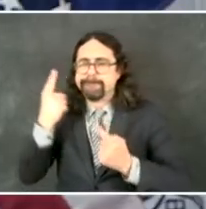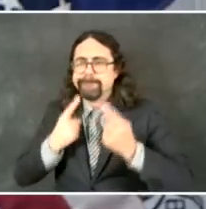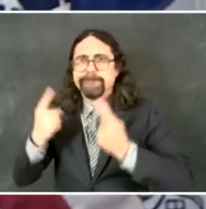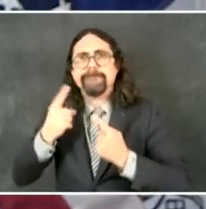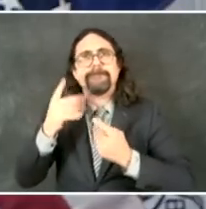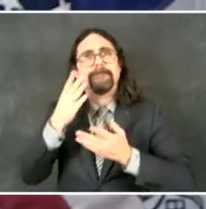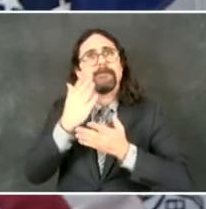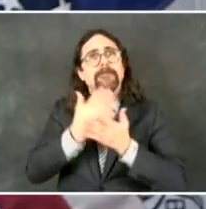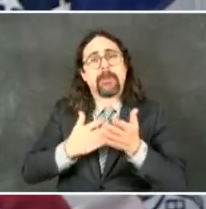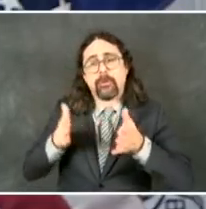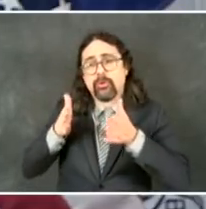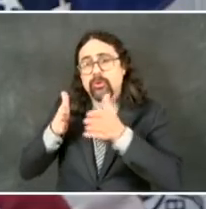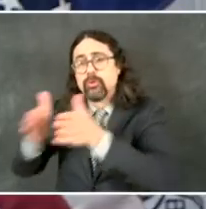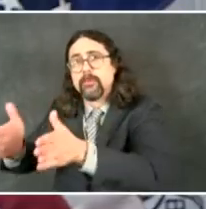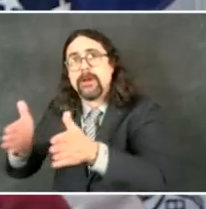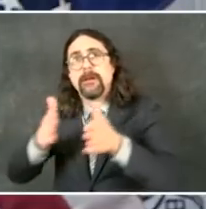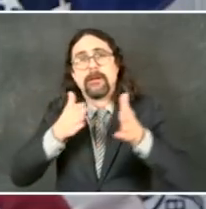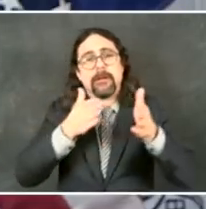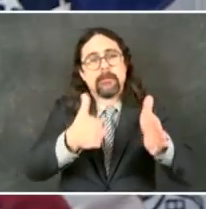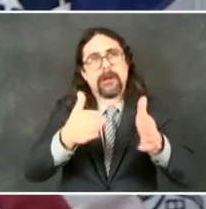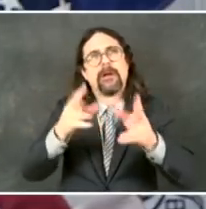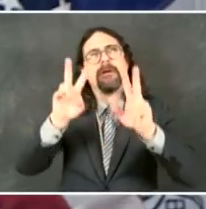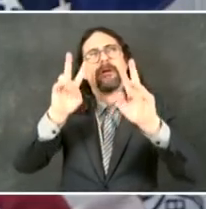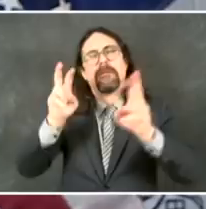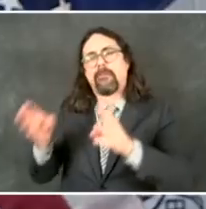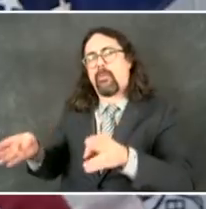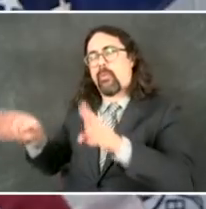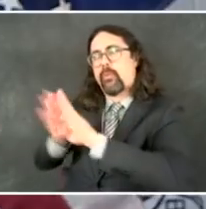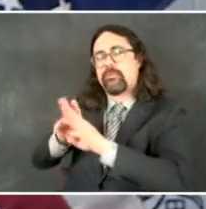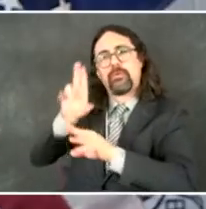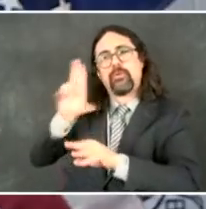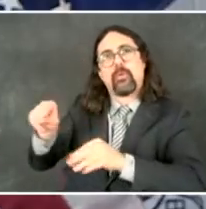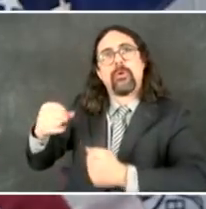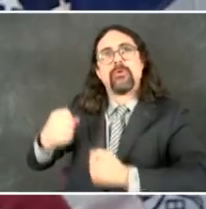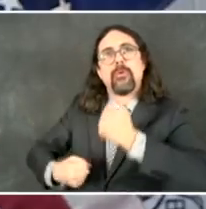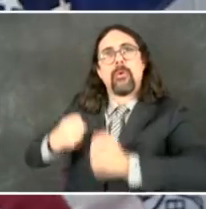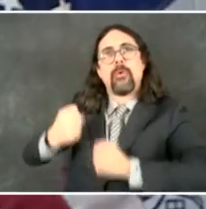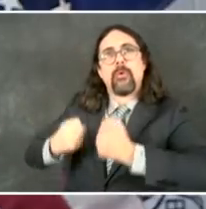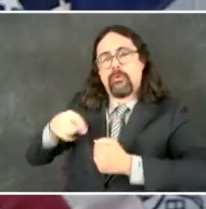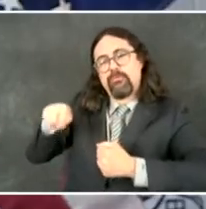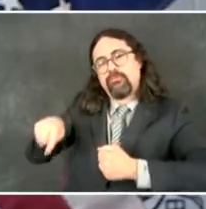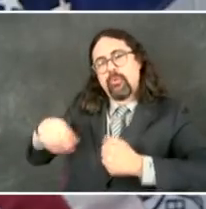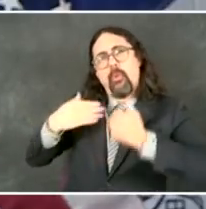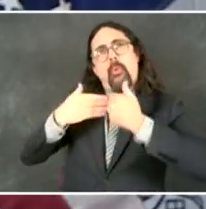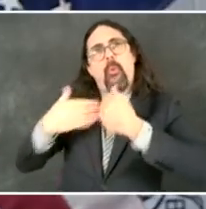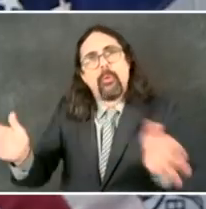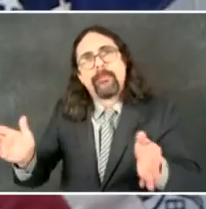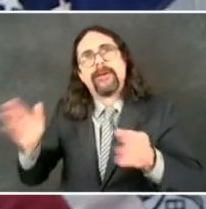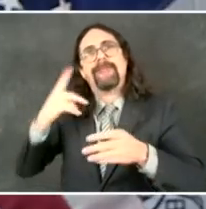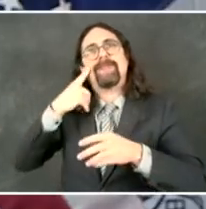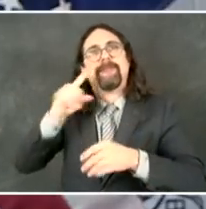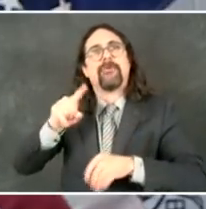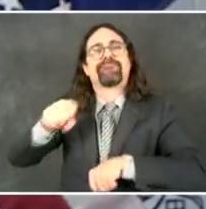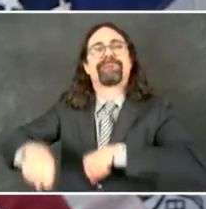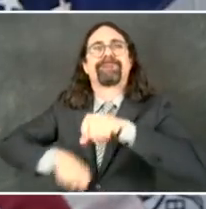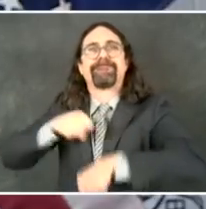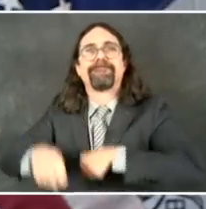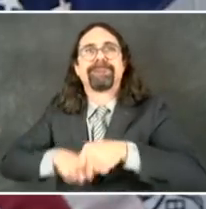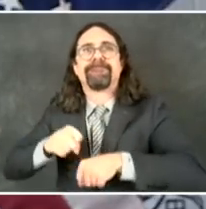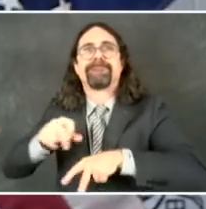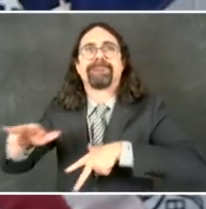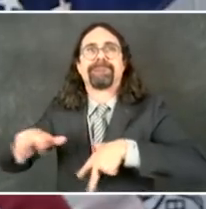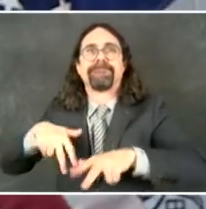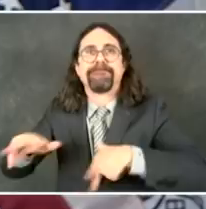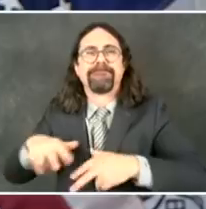from the NYPD, for example, about safety and enforcement. We've been engaging the City Council over the last few days with a very